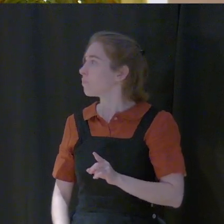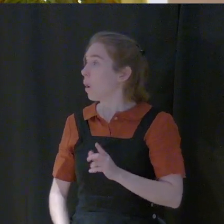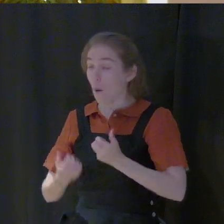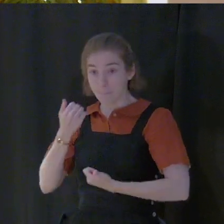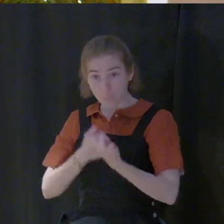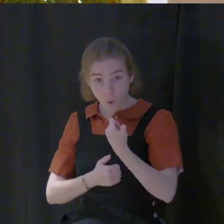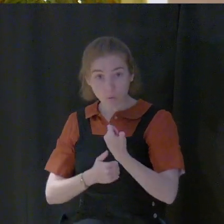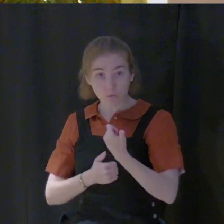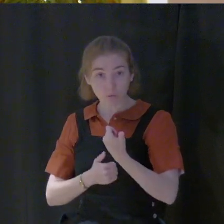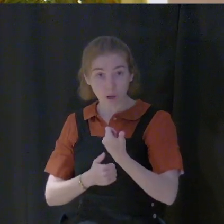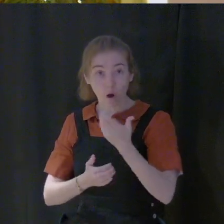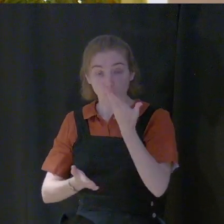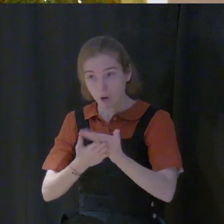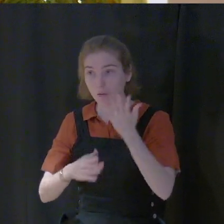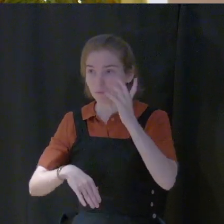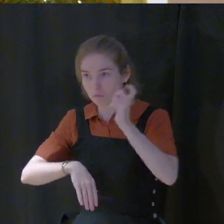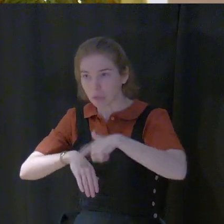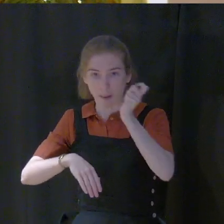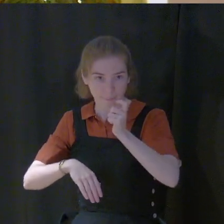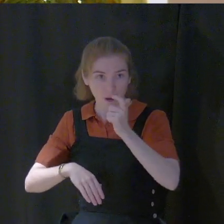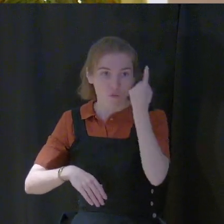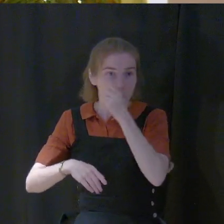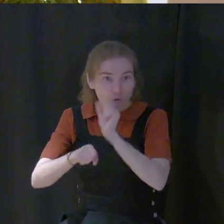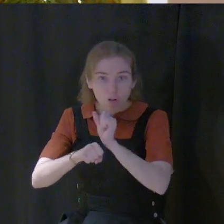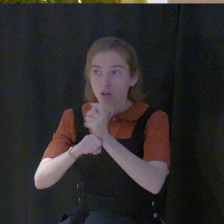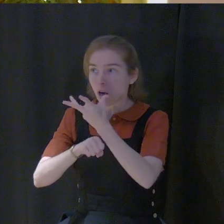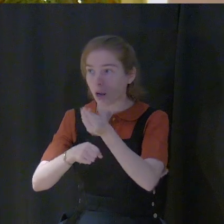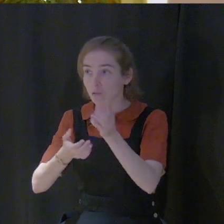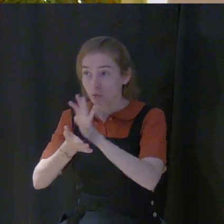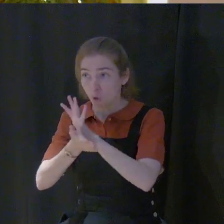Most of us do get there on time, right? For work and school.